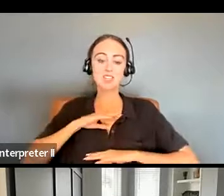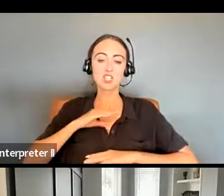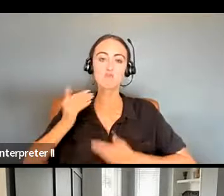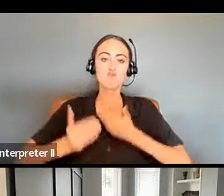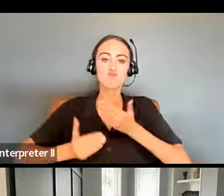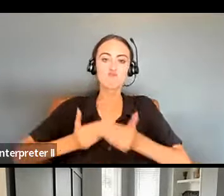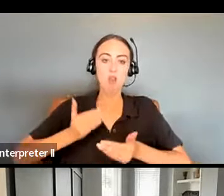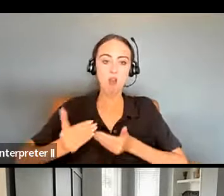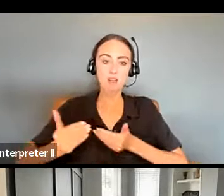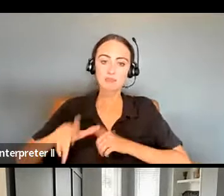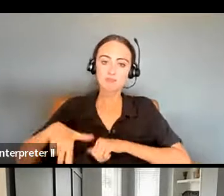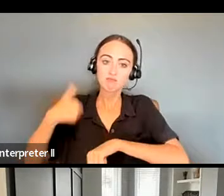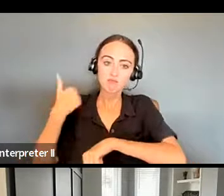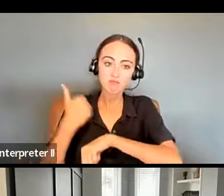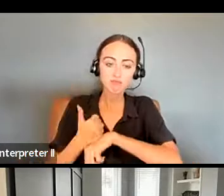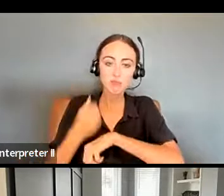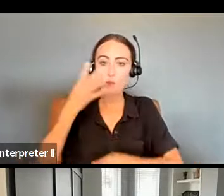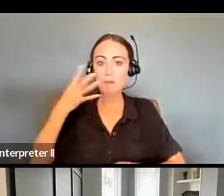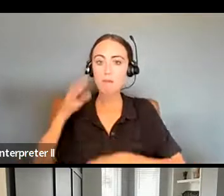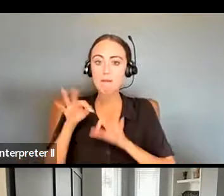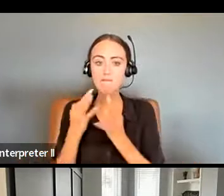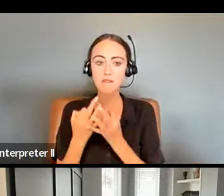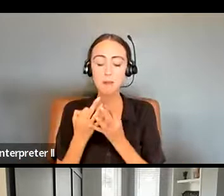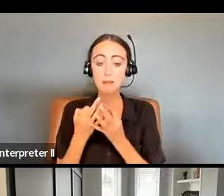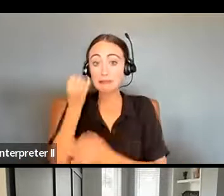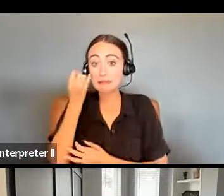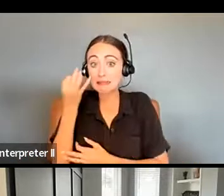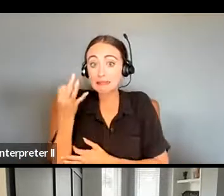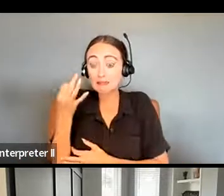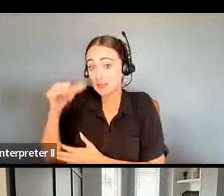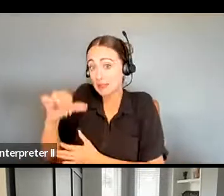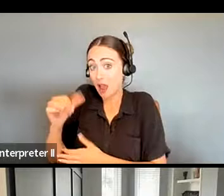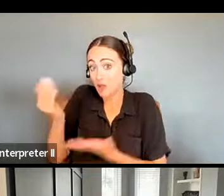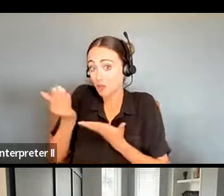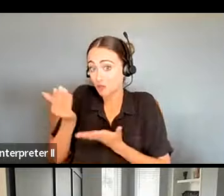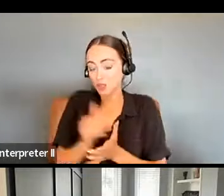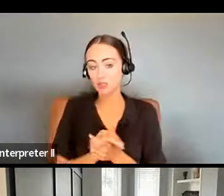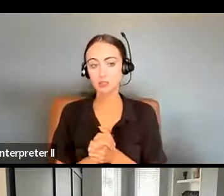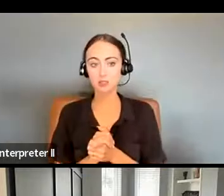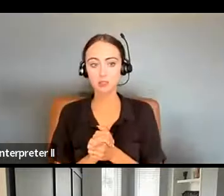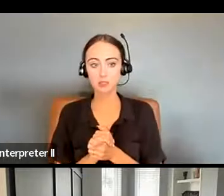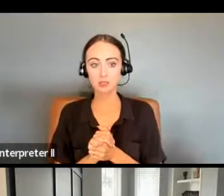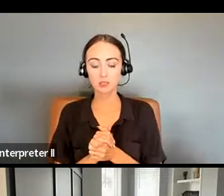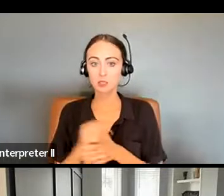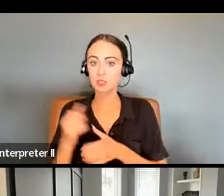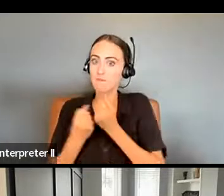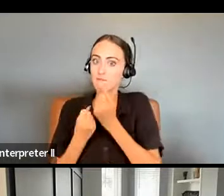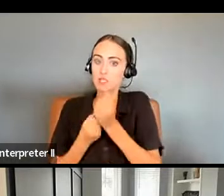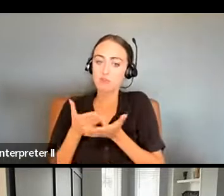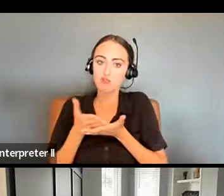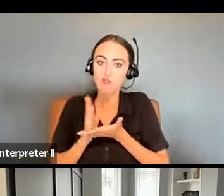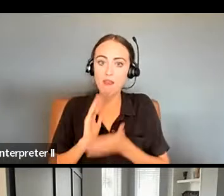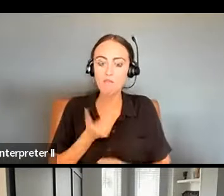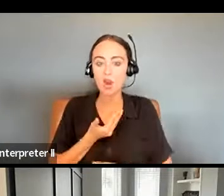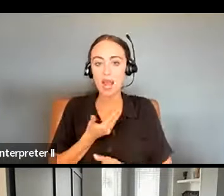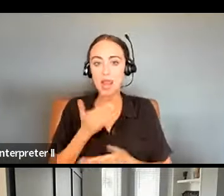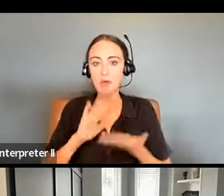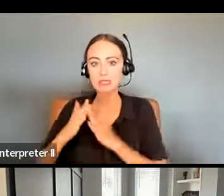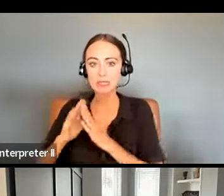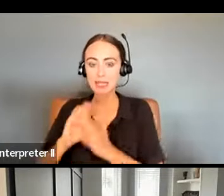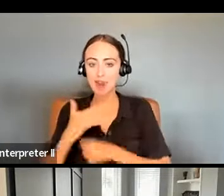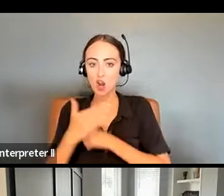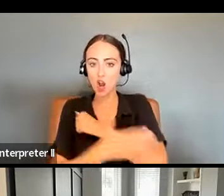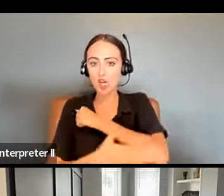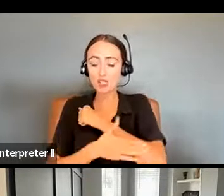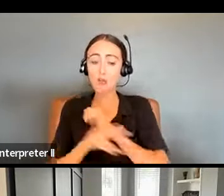procedures are established for immigrant families in the event that they are denied services, which is a fundamental right for our city and our country.